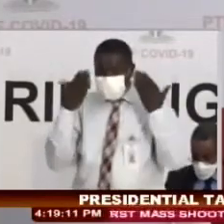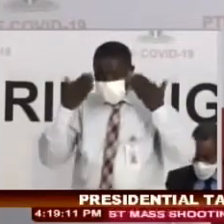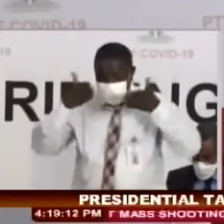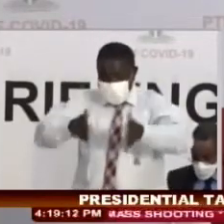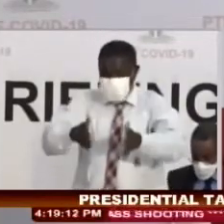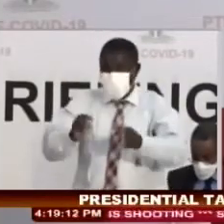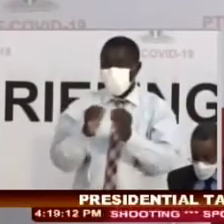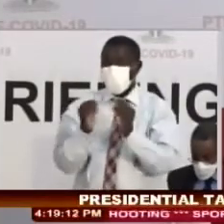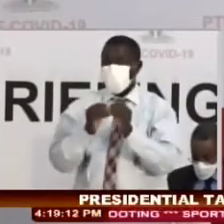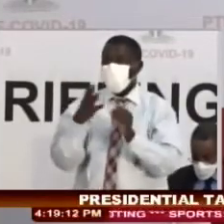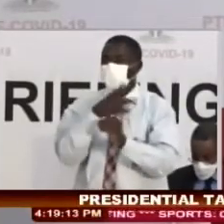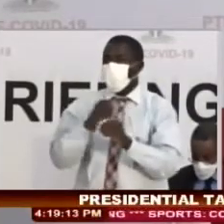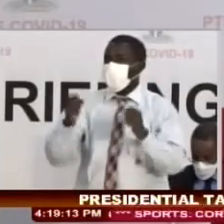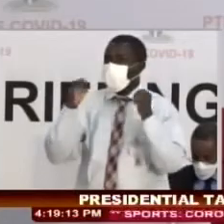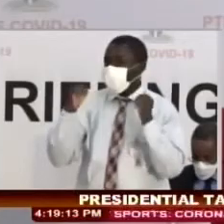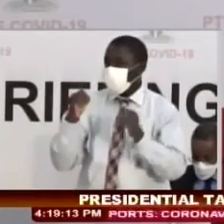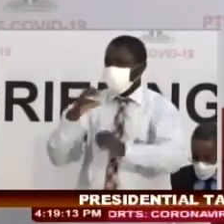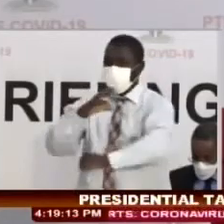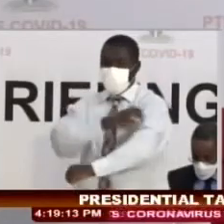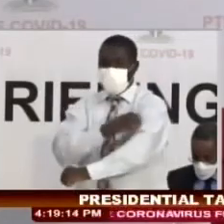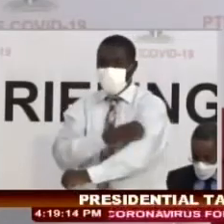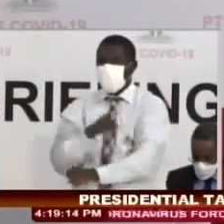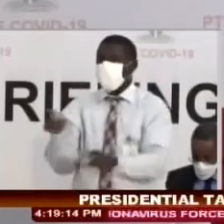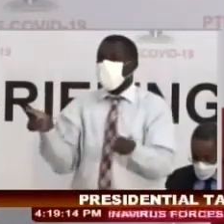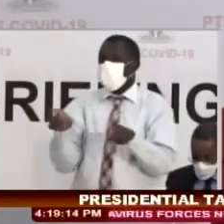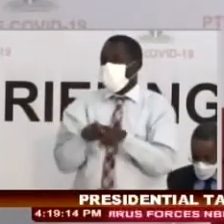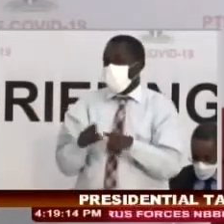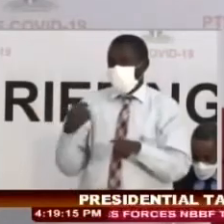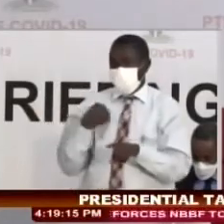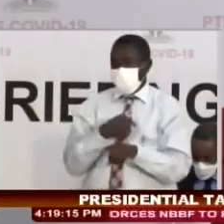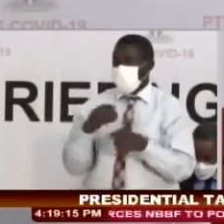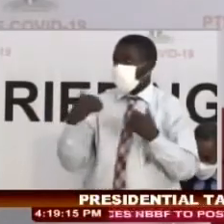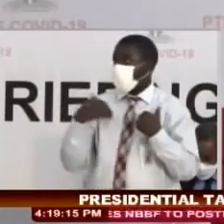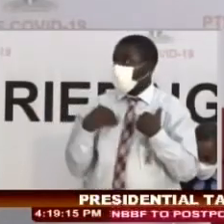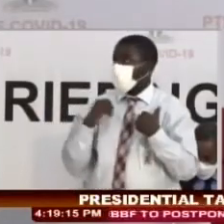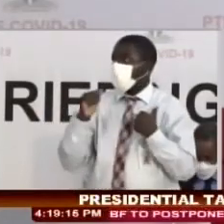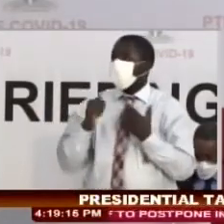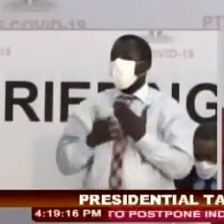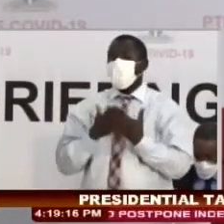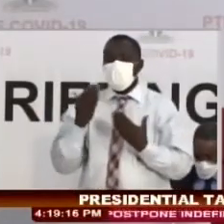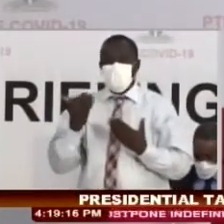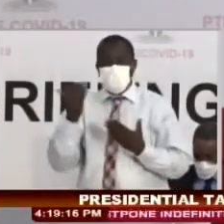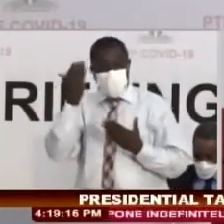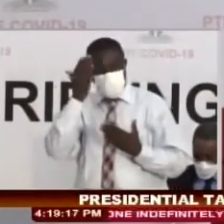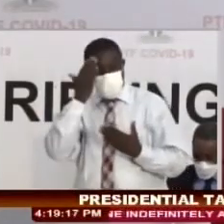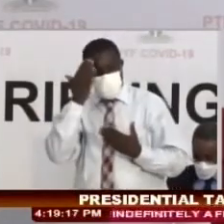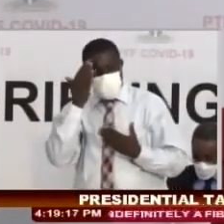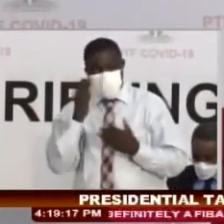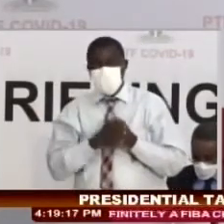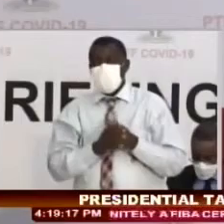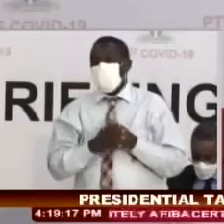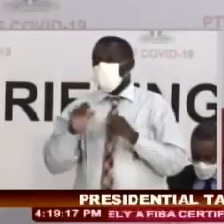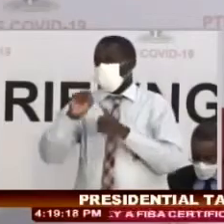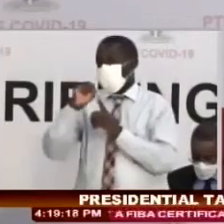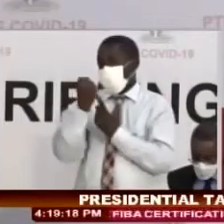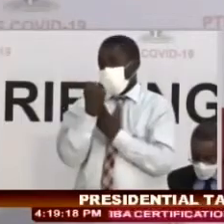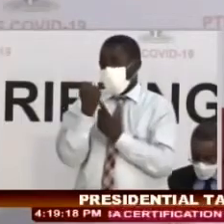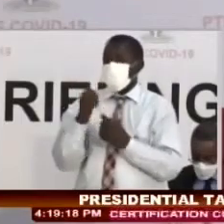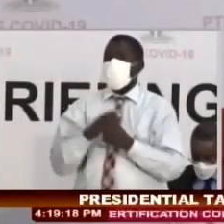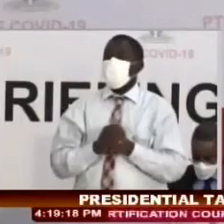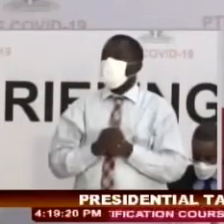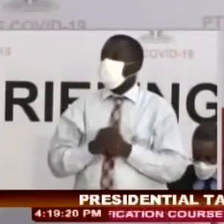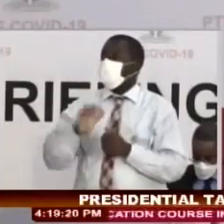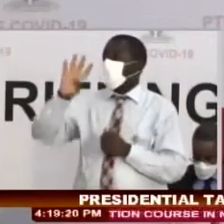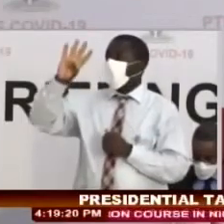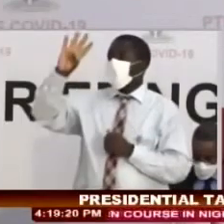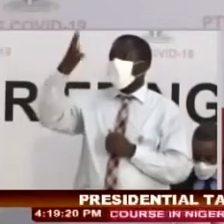current capacity where they exist over building new structures. And 4,